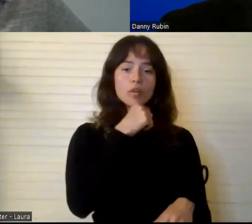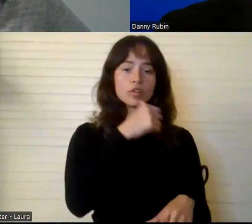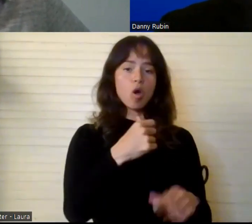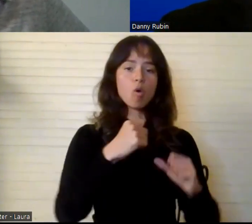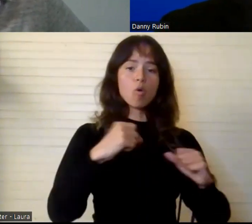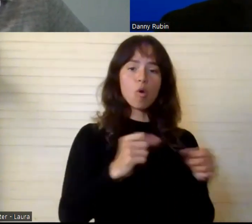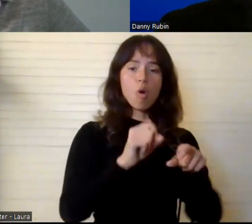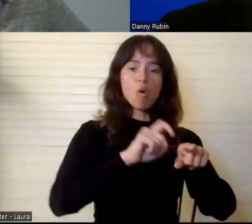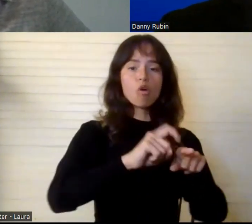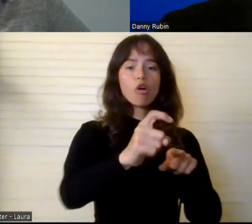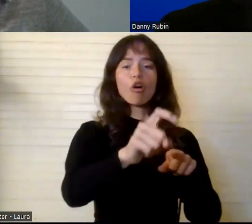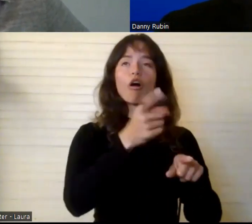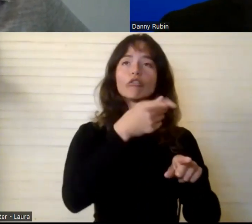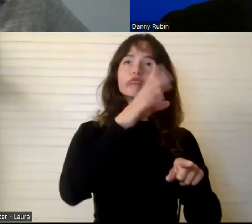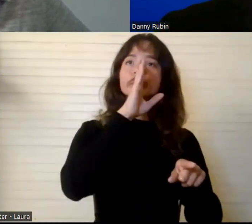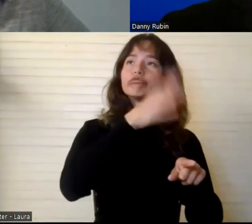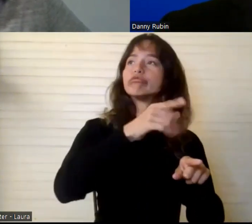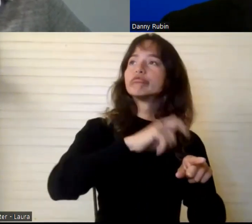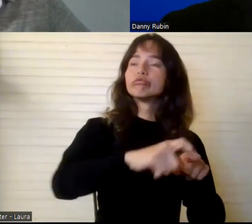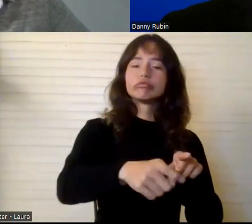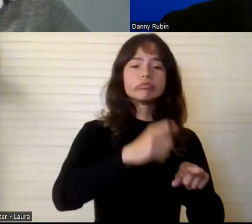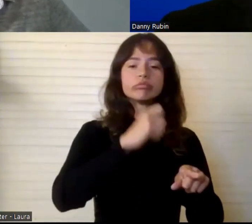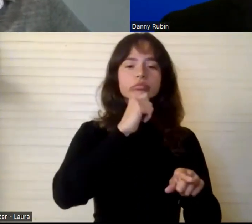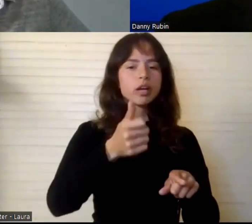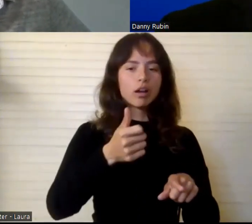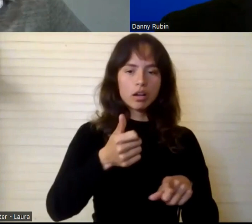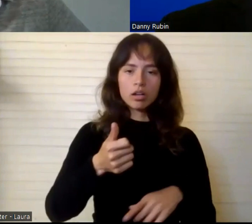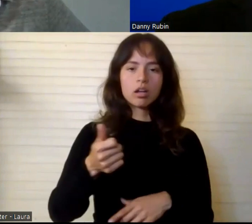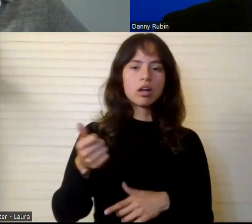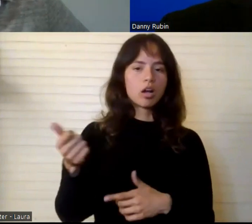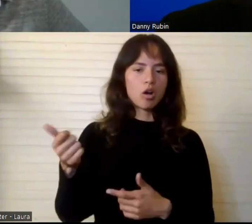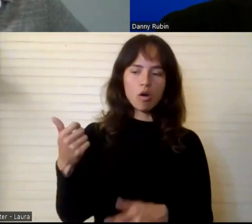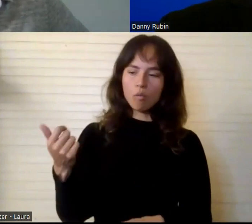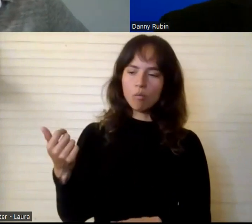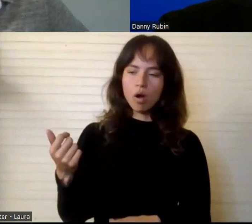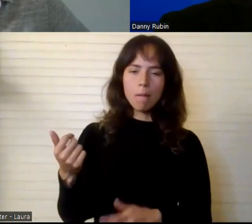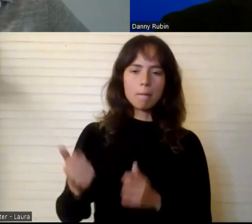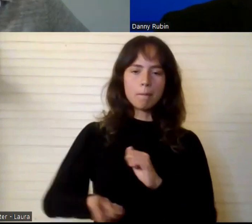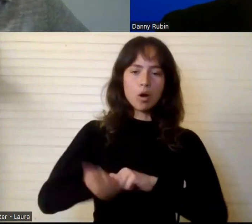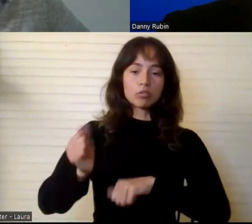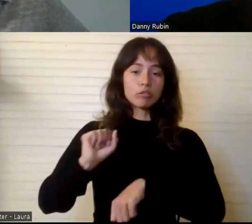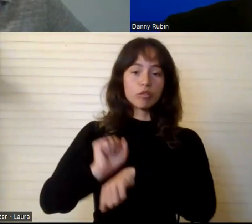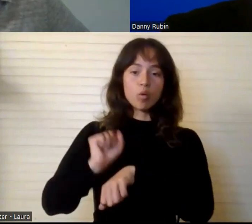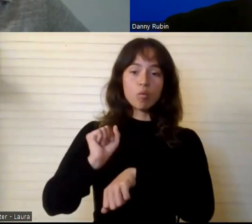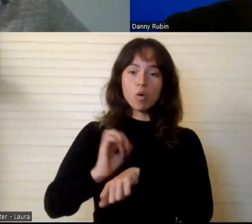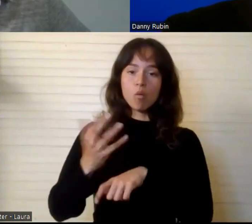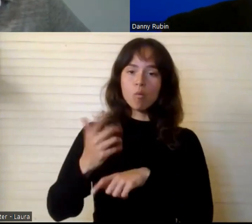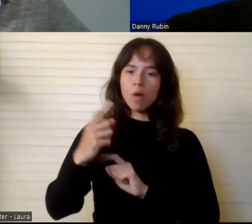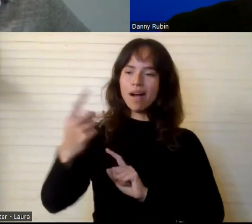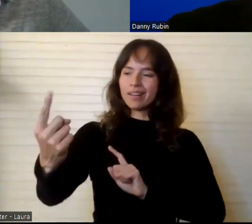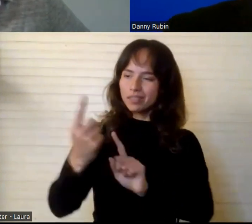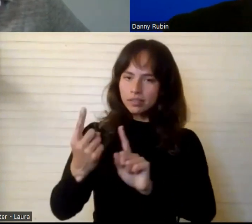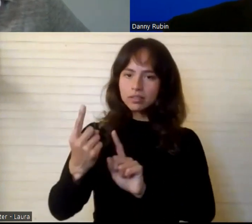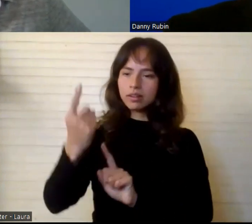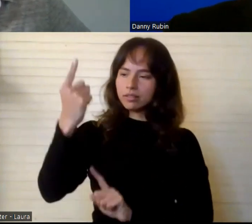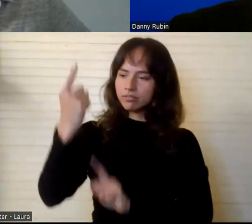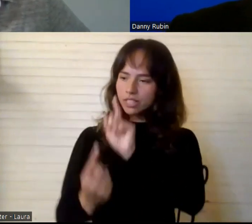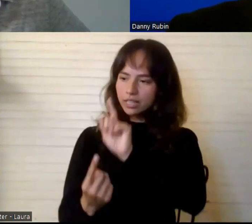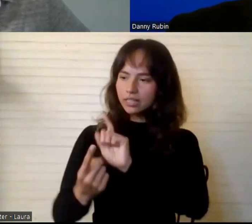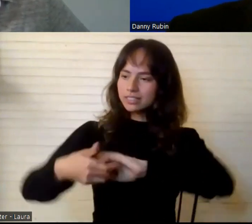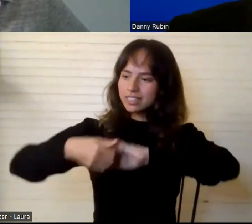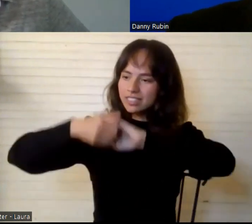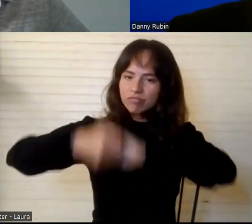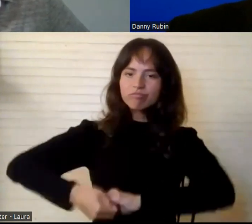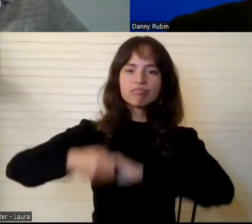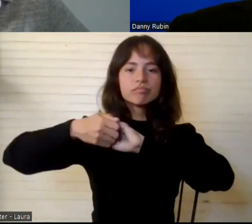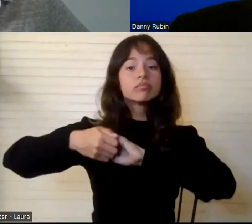of hands and introduce ourselves to a lot of people. And we also get a lot of referrals. And a referral to us